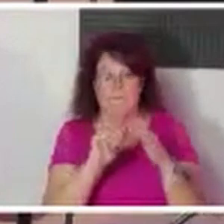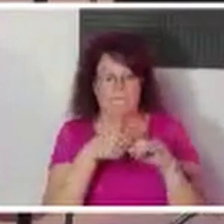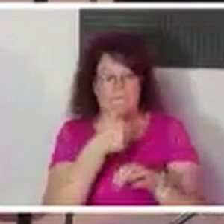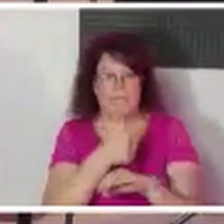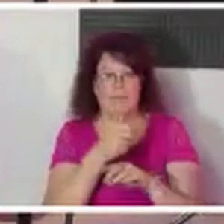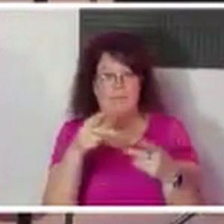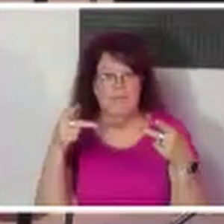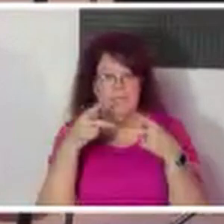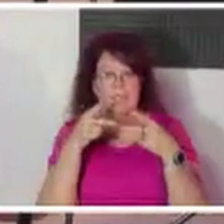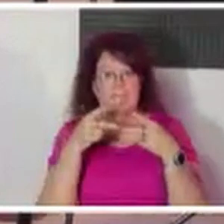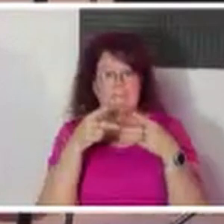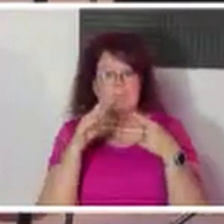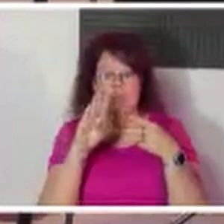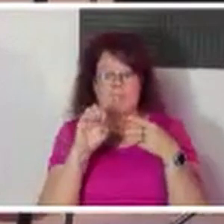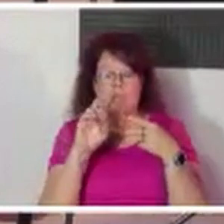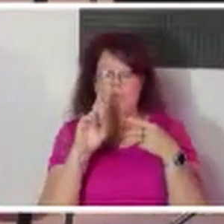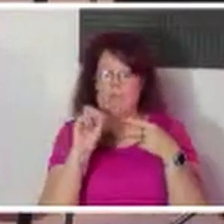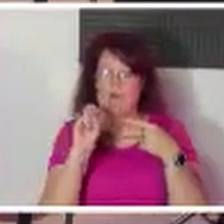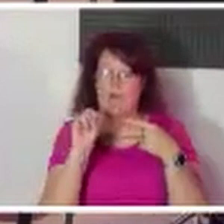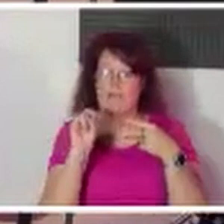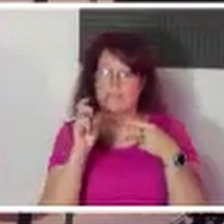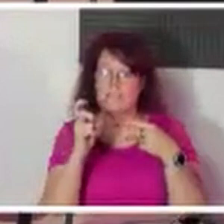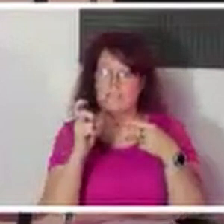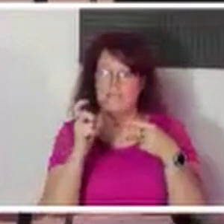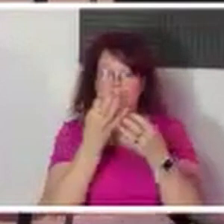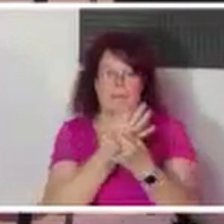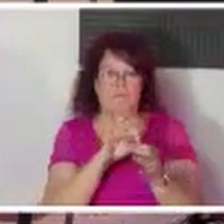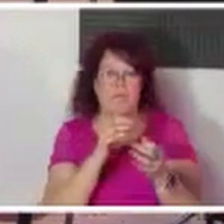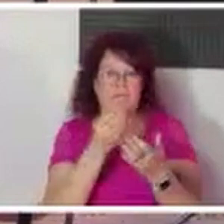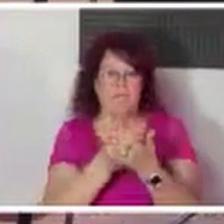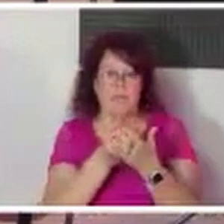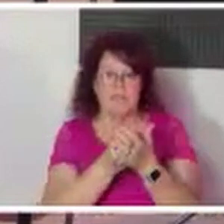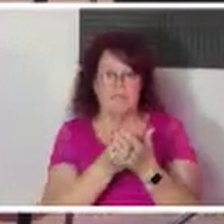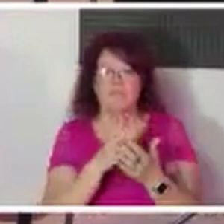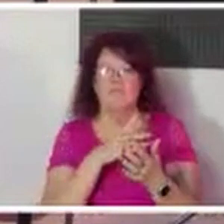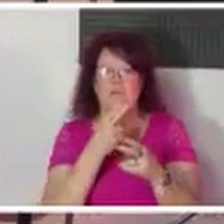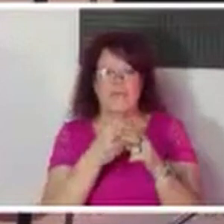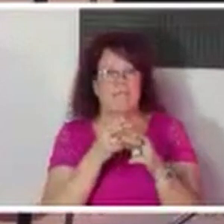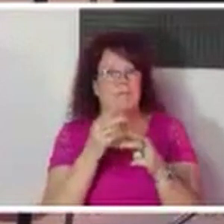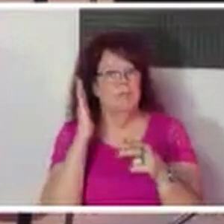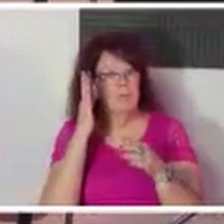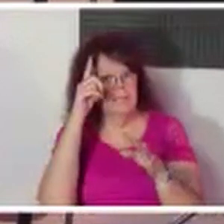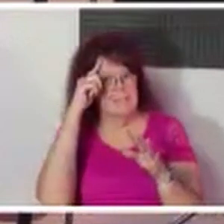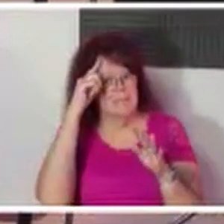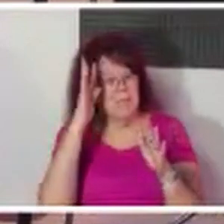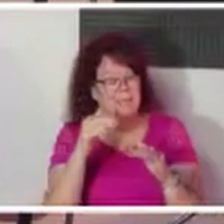sites. The Bronx Freedom Fund, which has a much cooler name than you would expect. They were one of